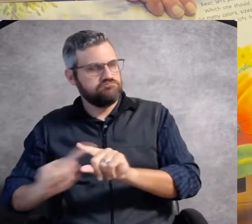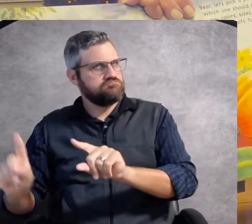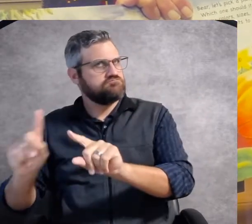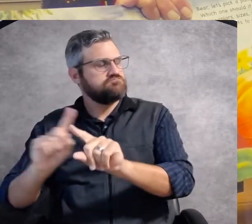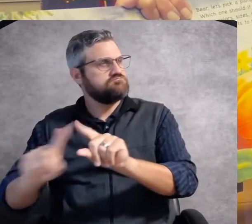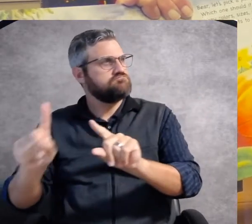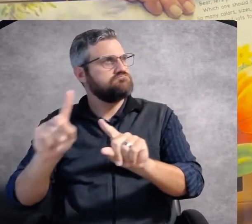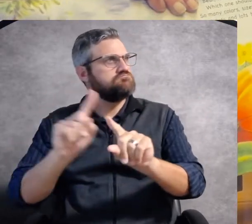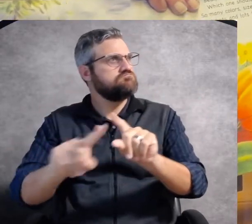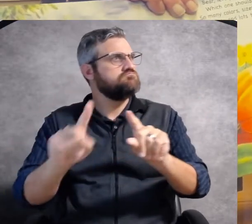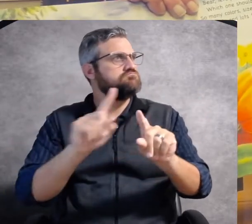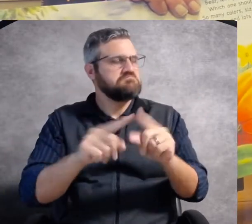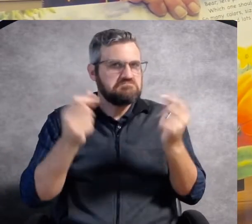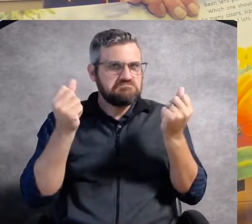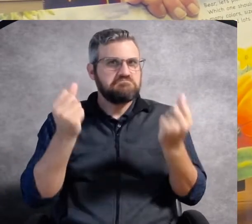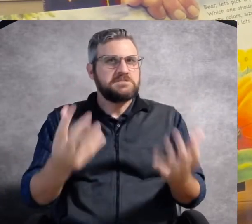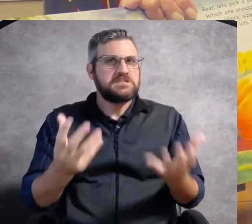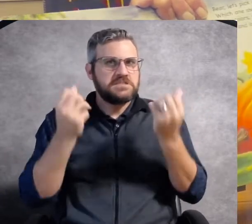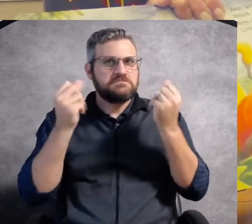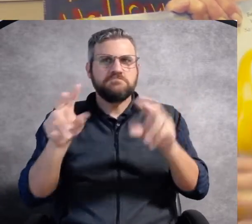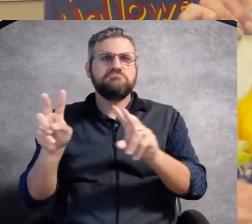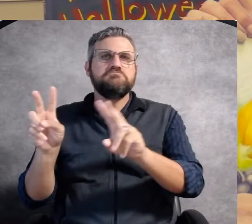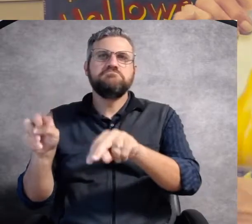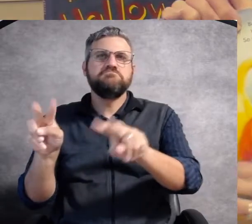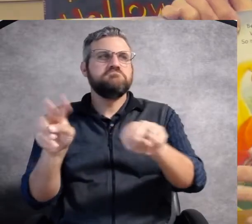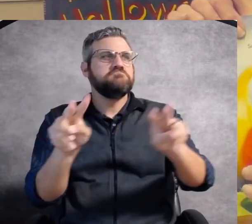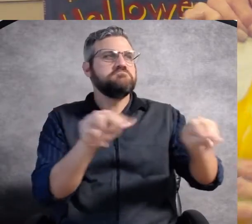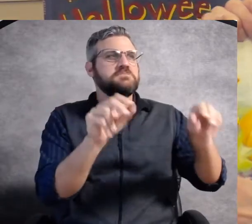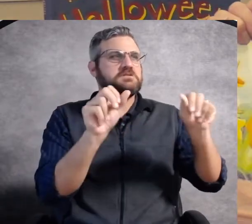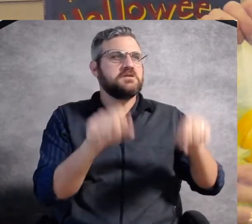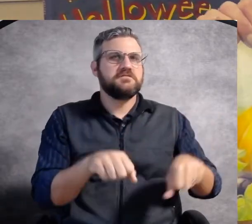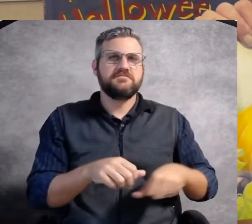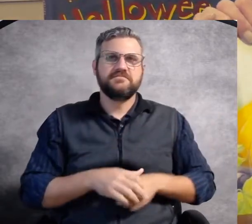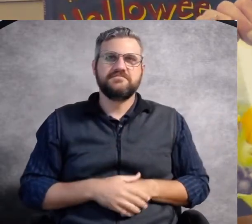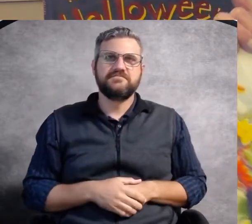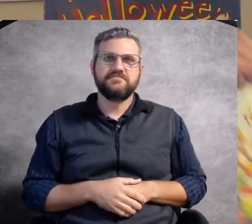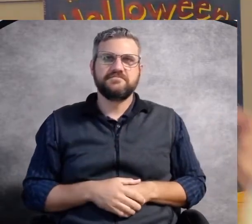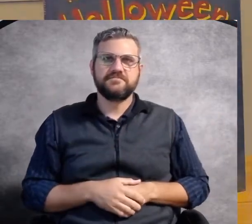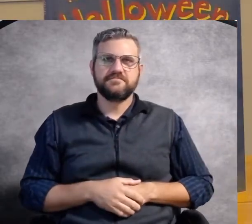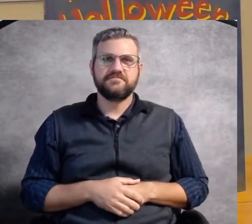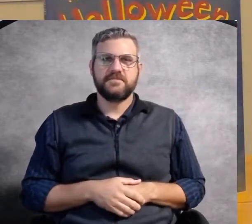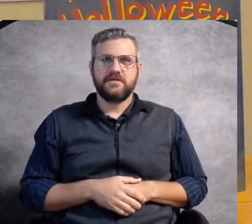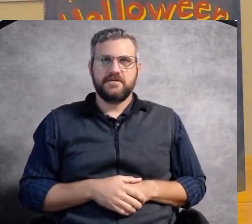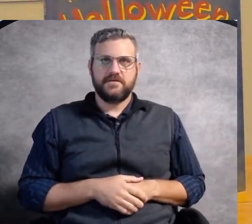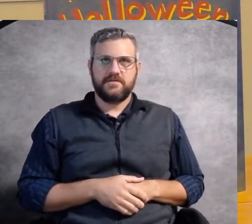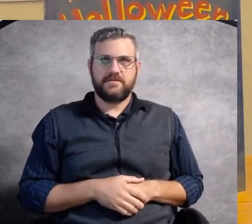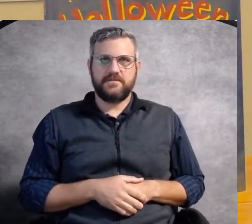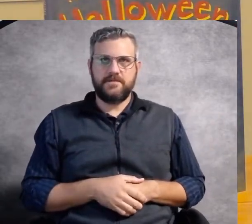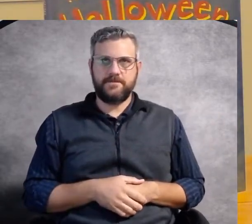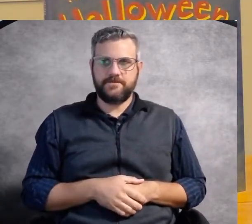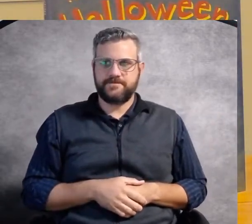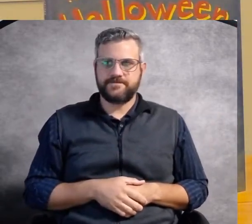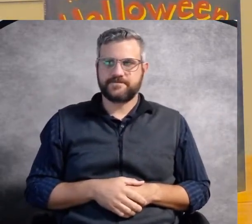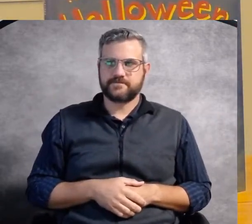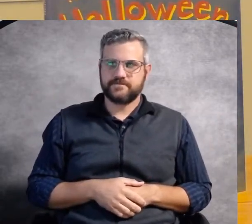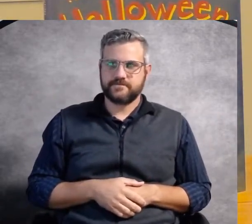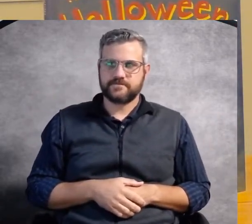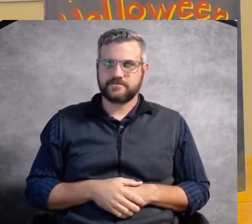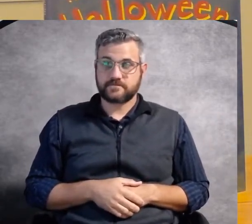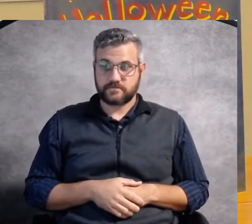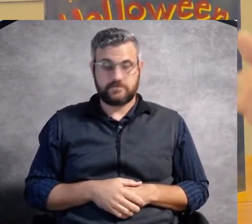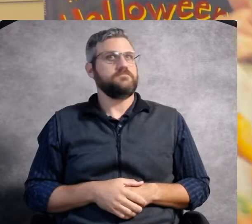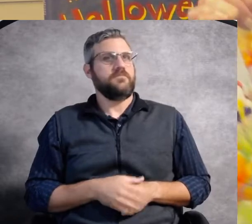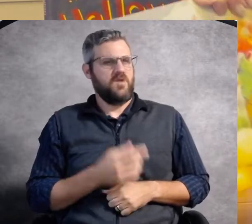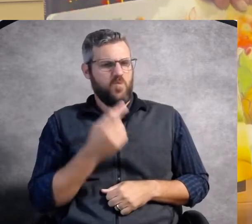and shapes. Lots and lots to see.